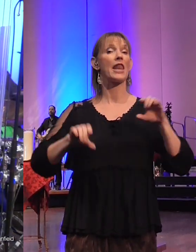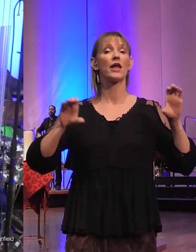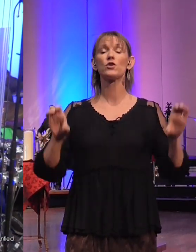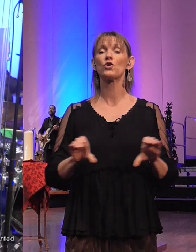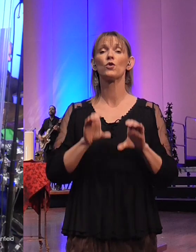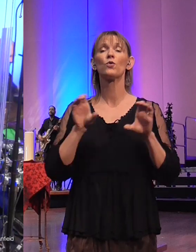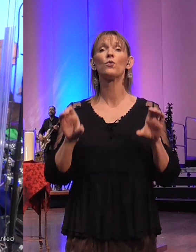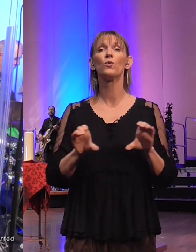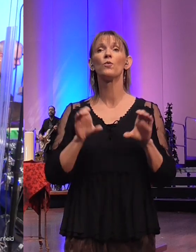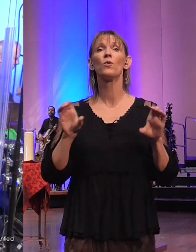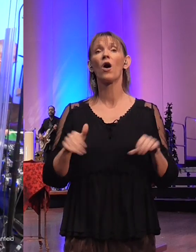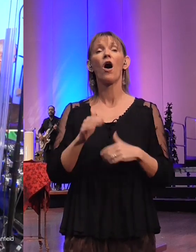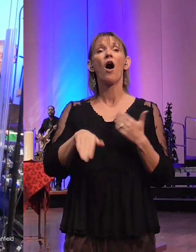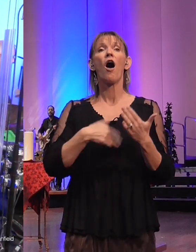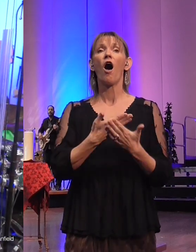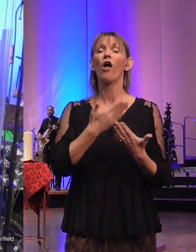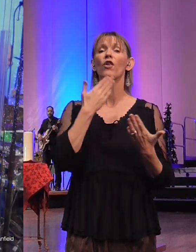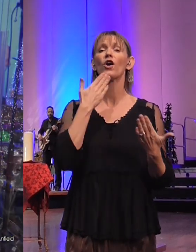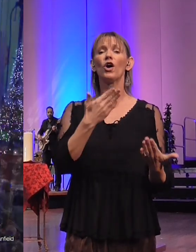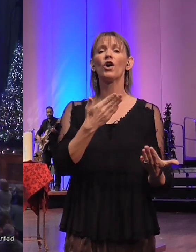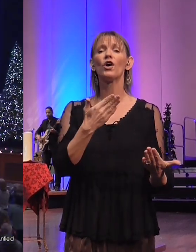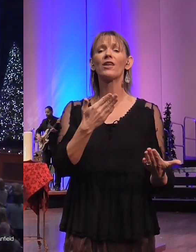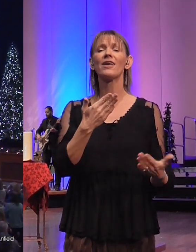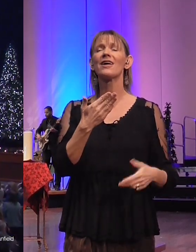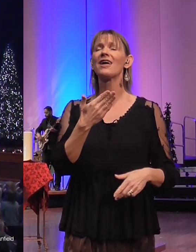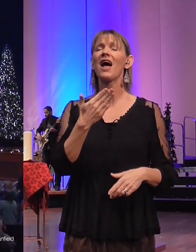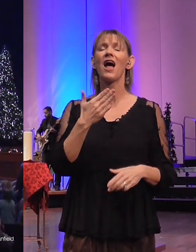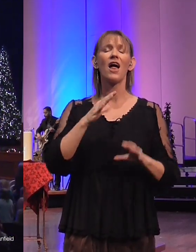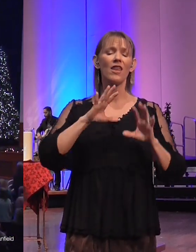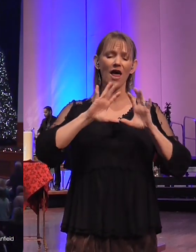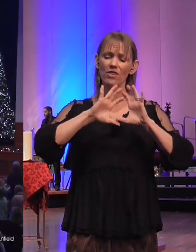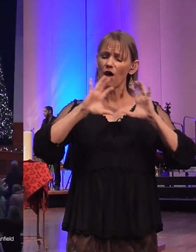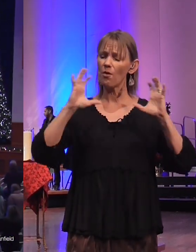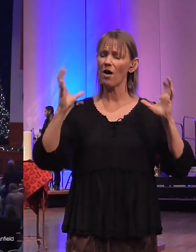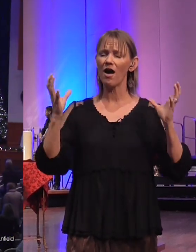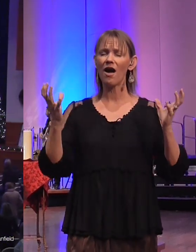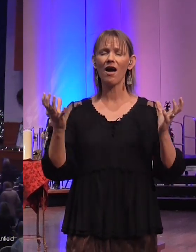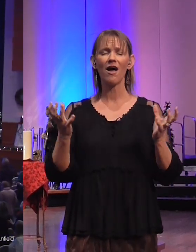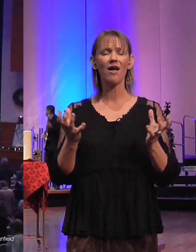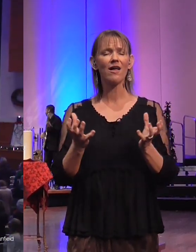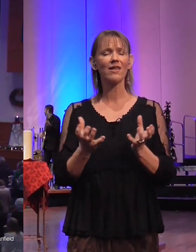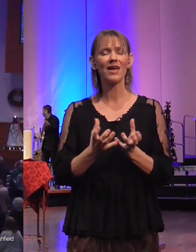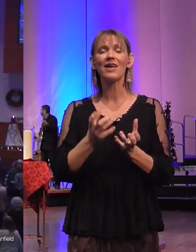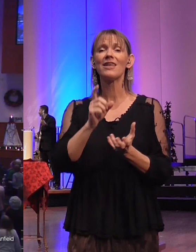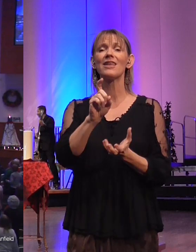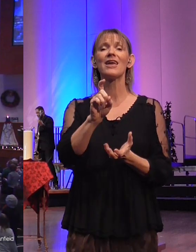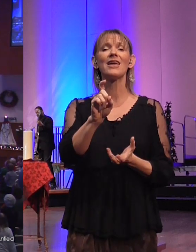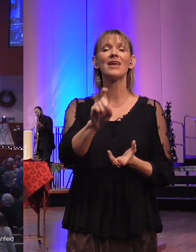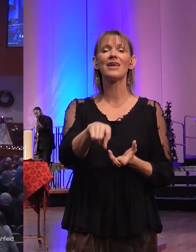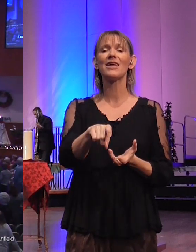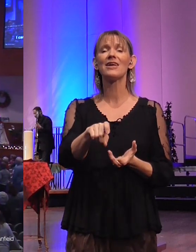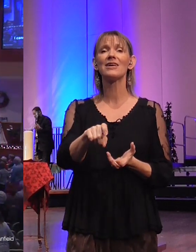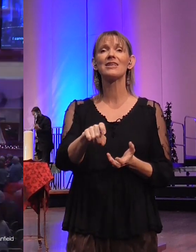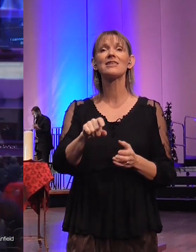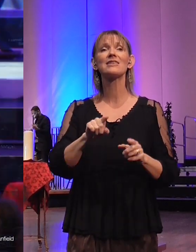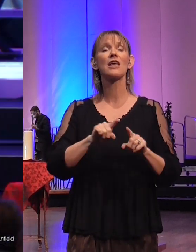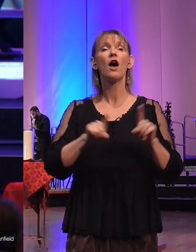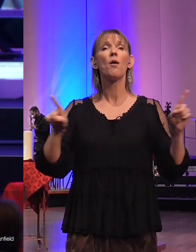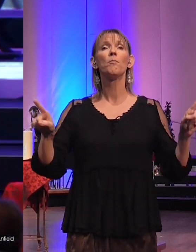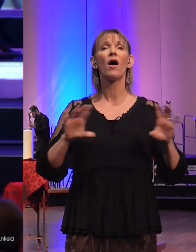I cannot do all the good that the world